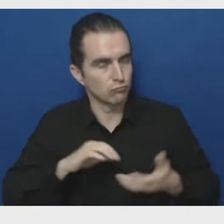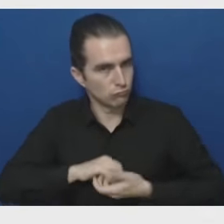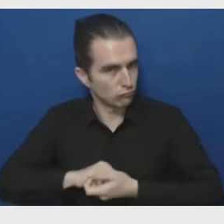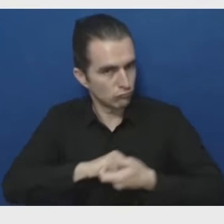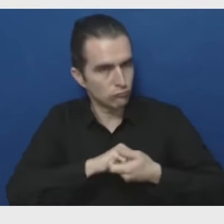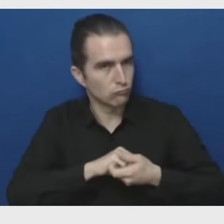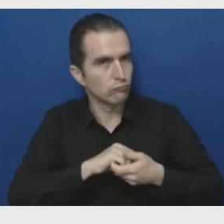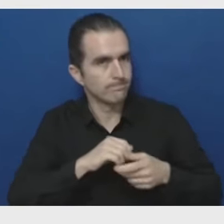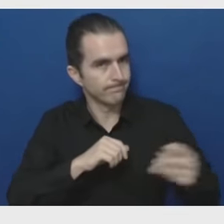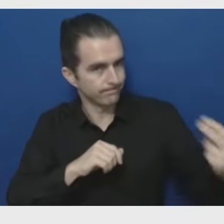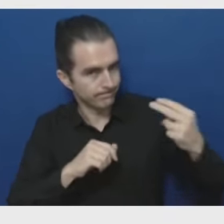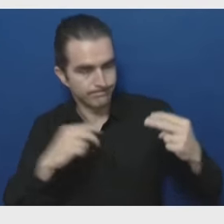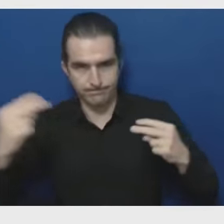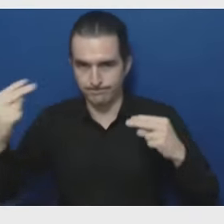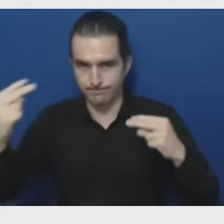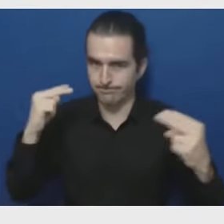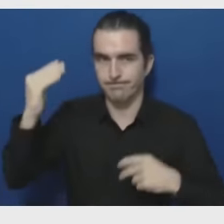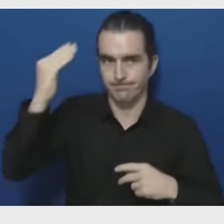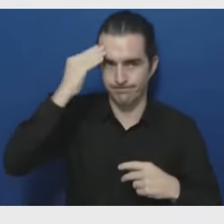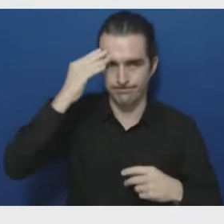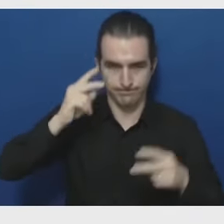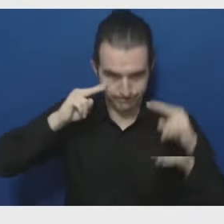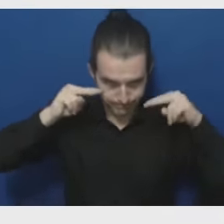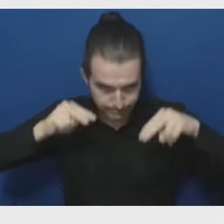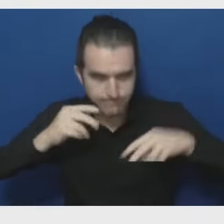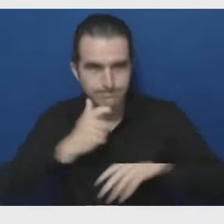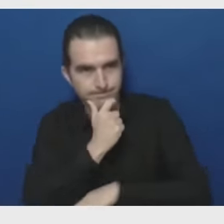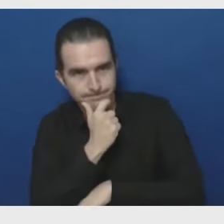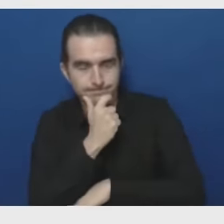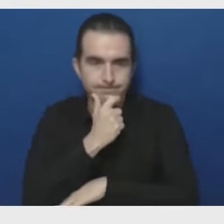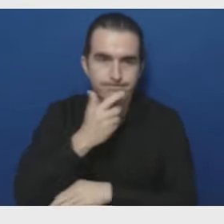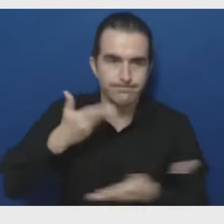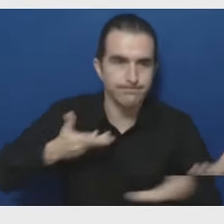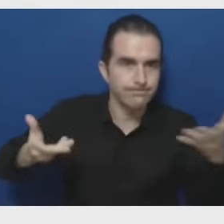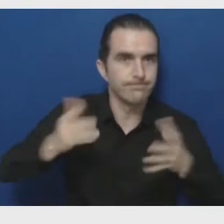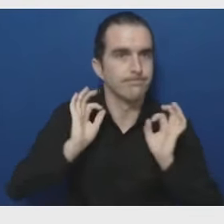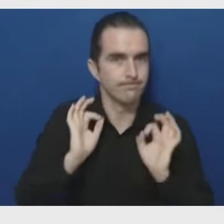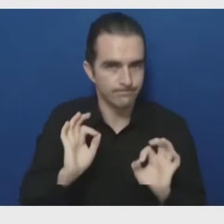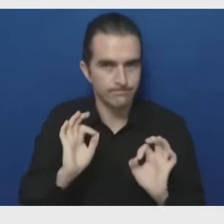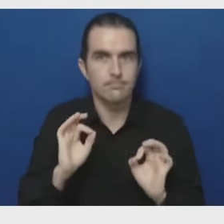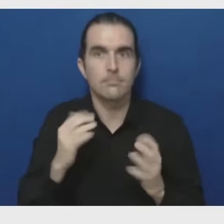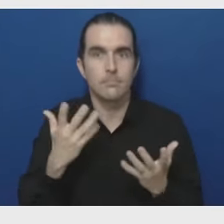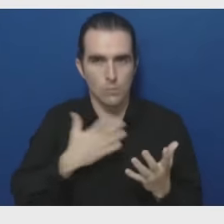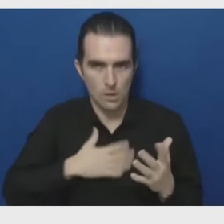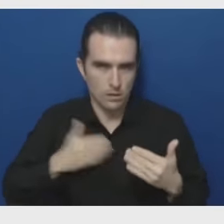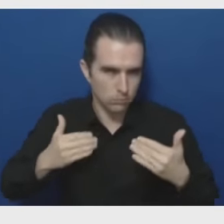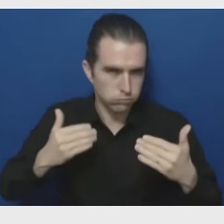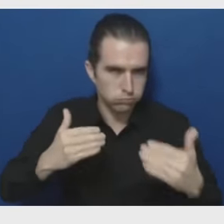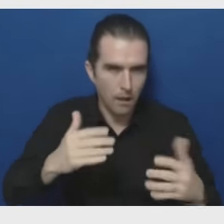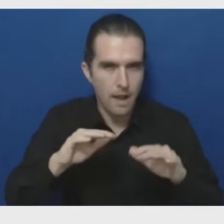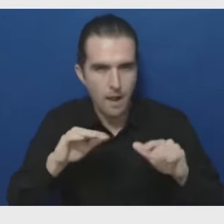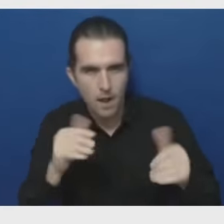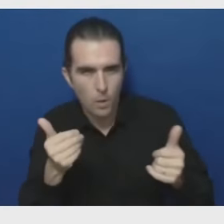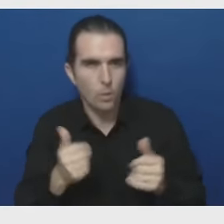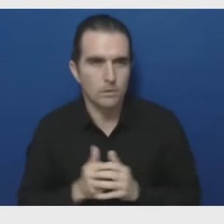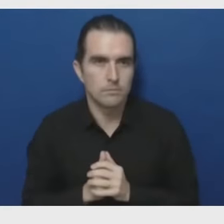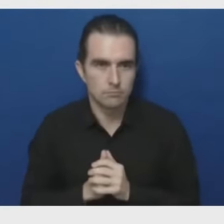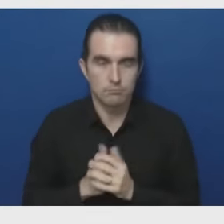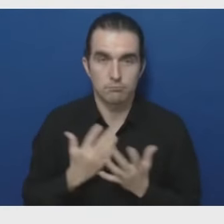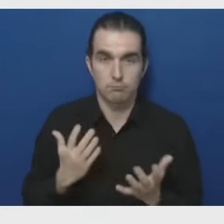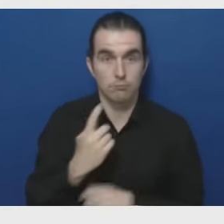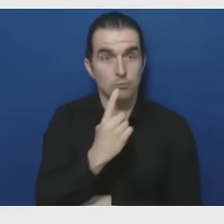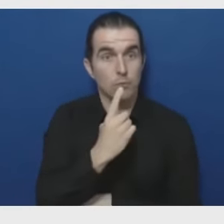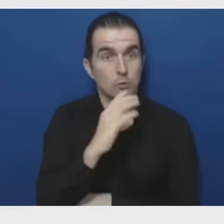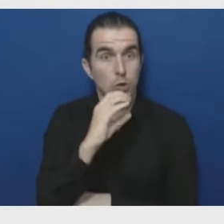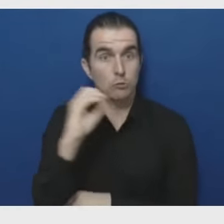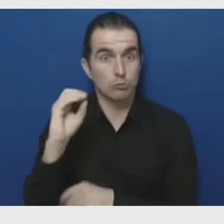nations, want to really bridge the gap in financing towards the 100 billion goal, we have to appreciate, as mentioned by the DSG, that the 100 billion